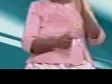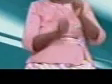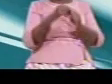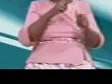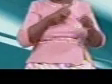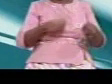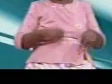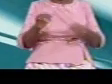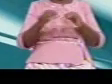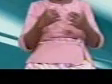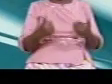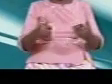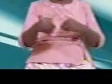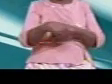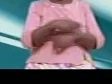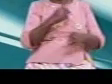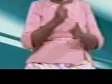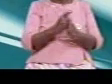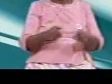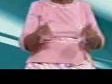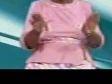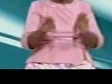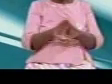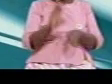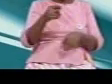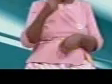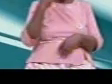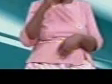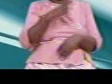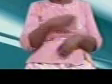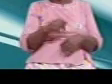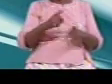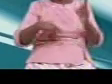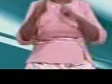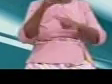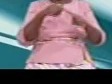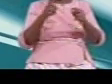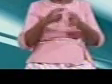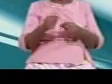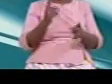you to close your eyes as we appreciate the Lord.